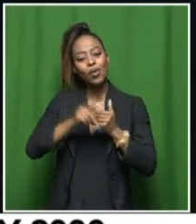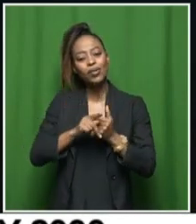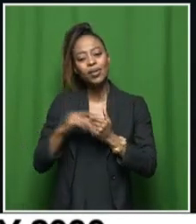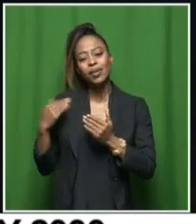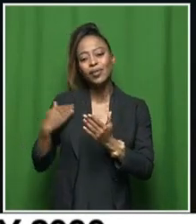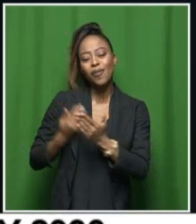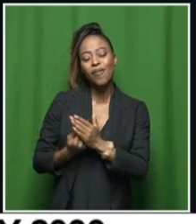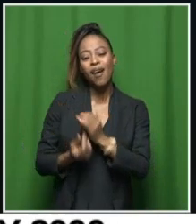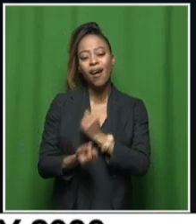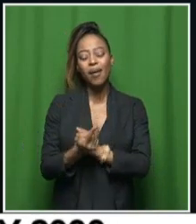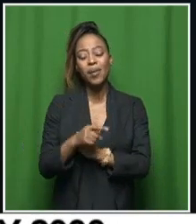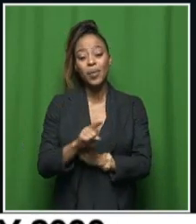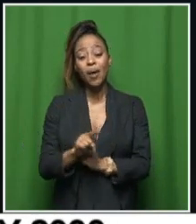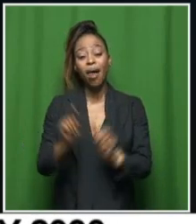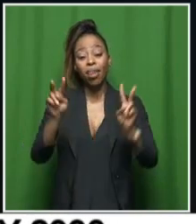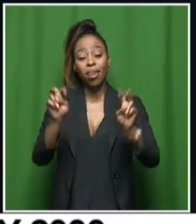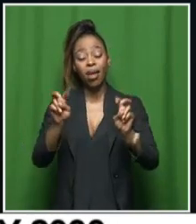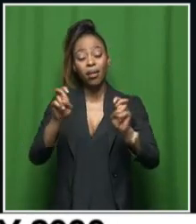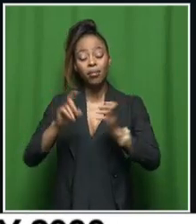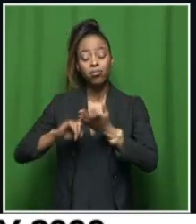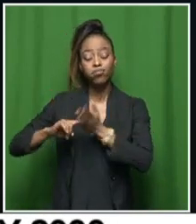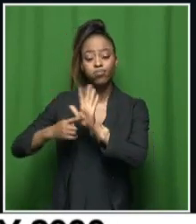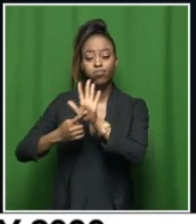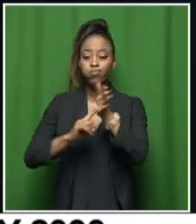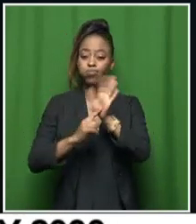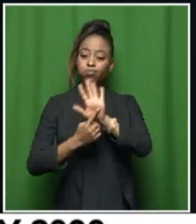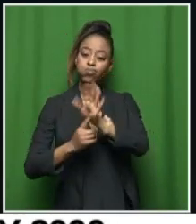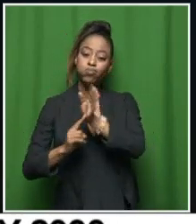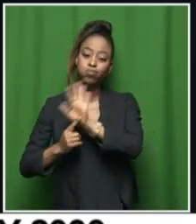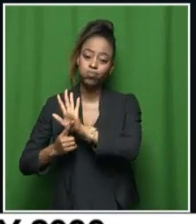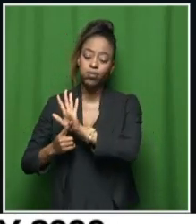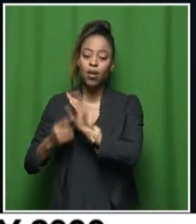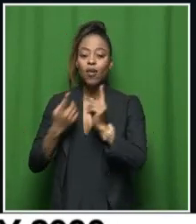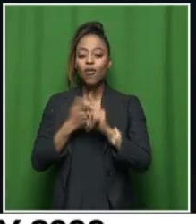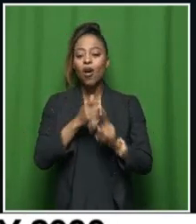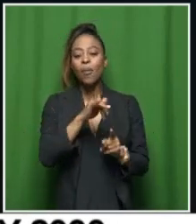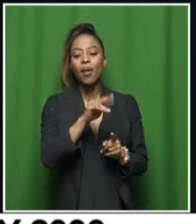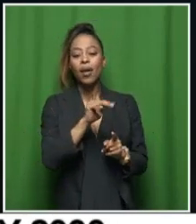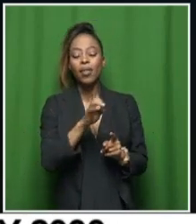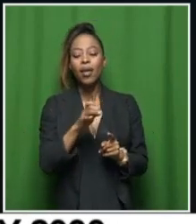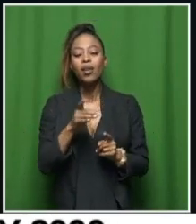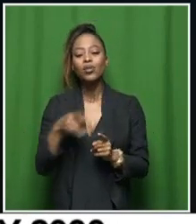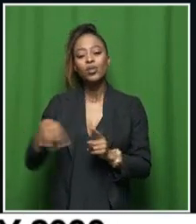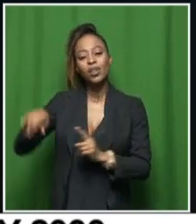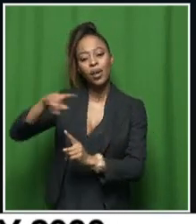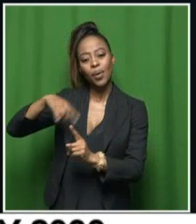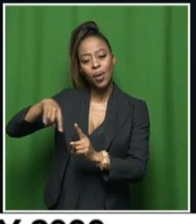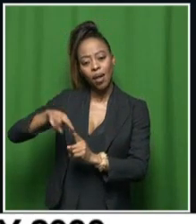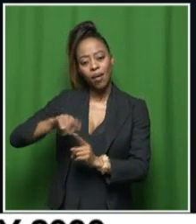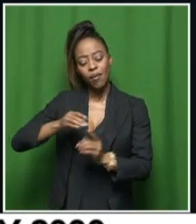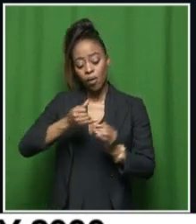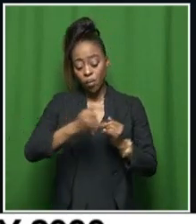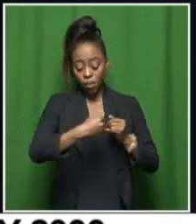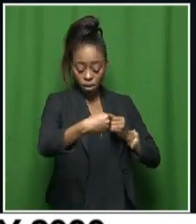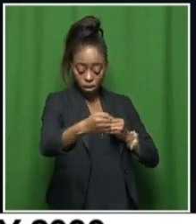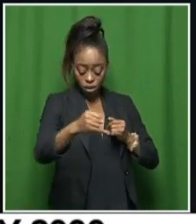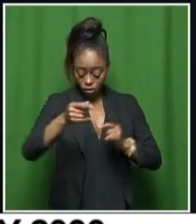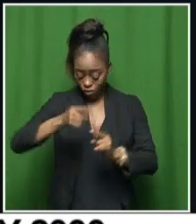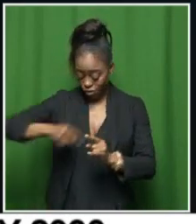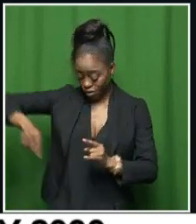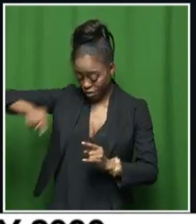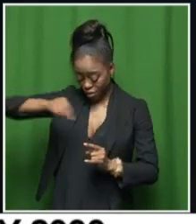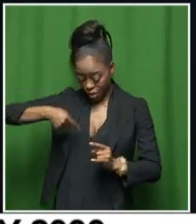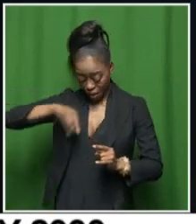the title of his exhibition was From Linear to Circular. And that really encompasses what we're looking to do